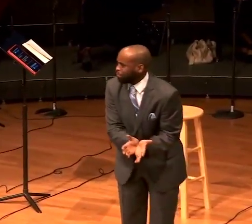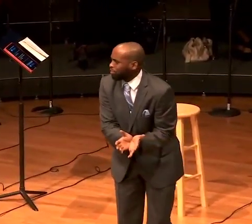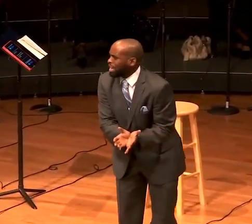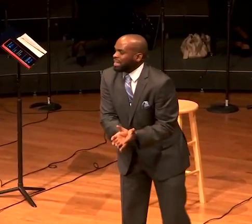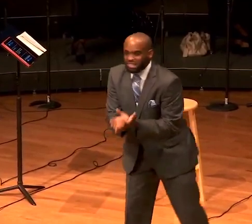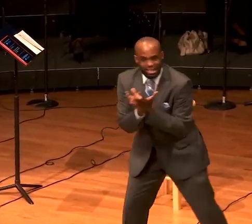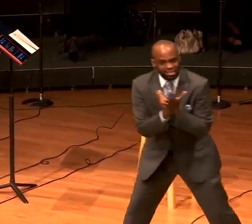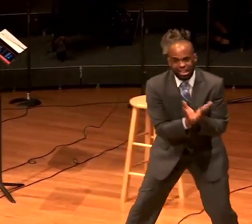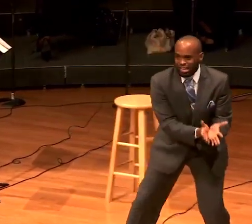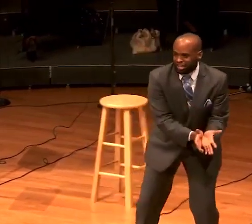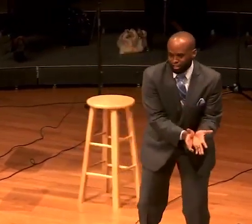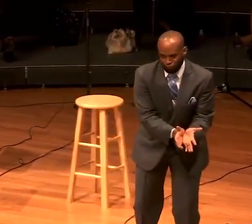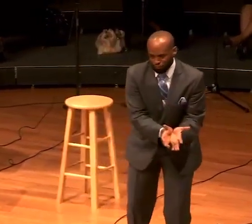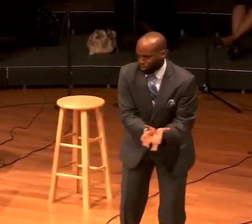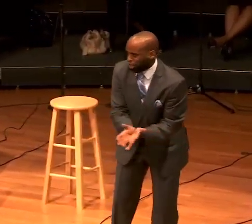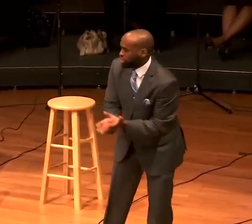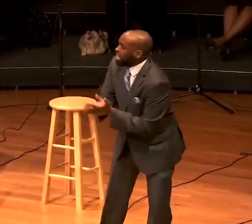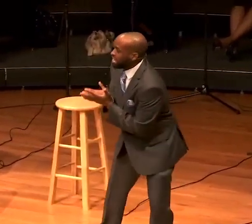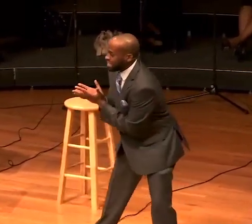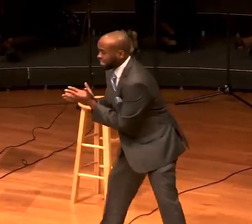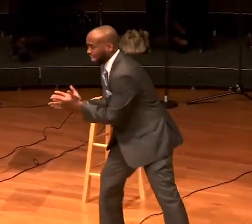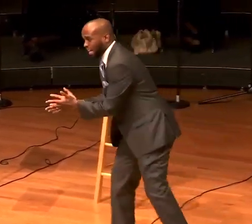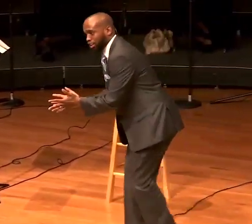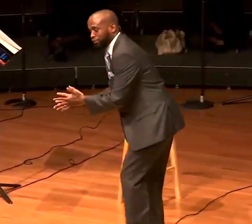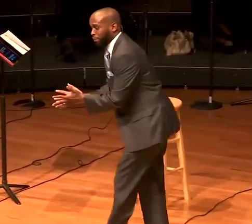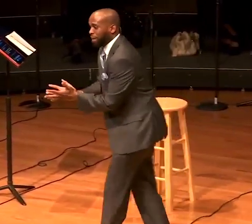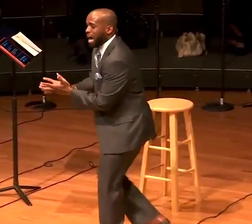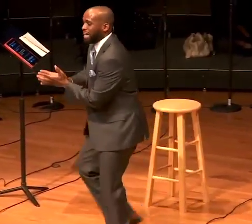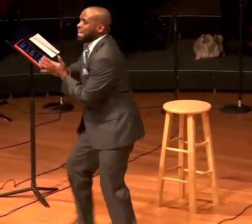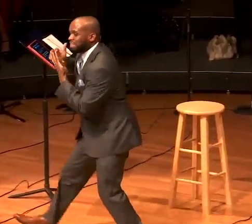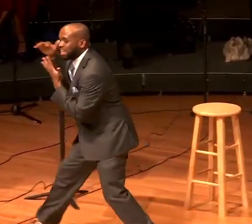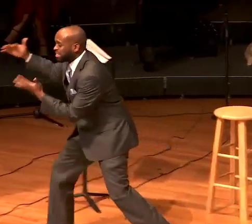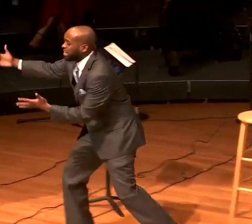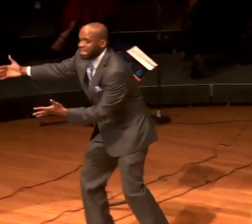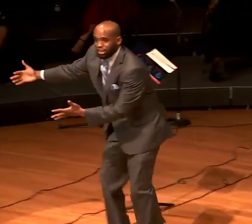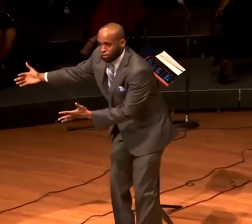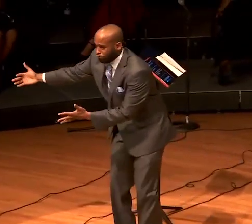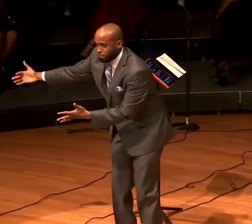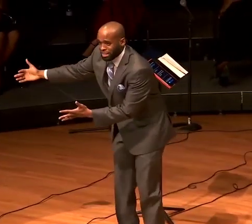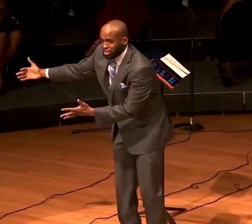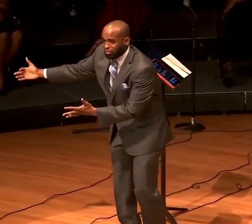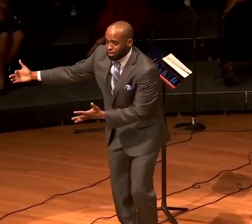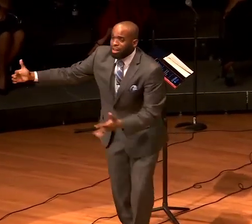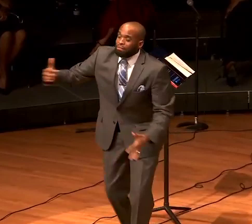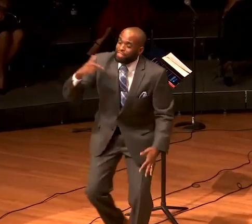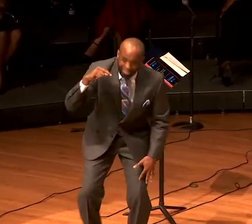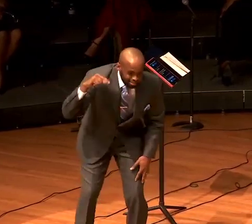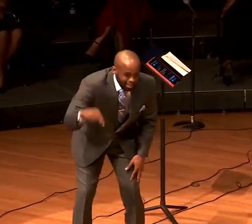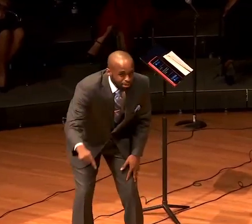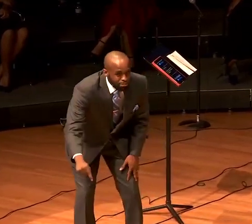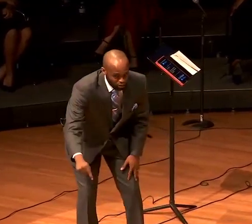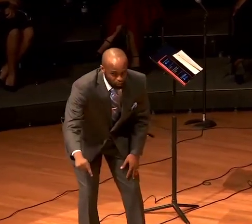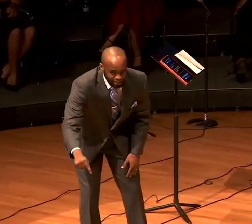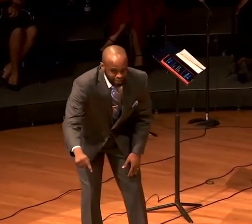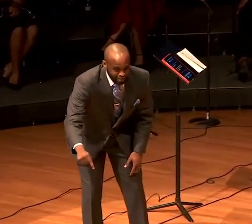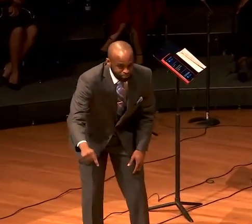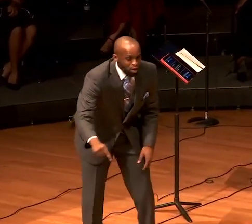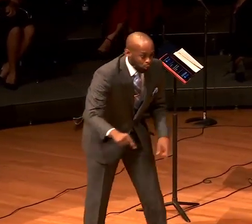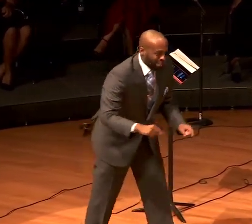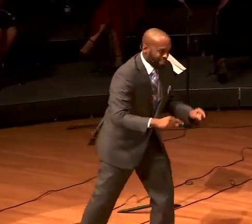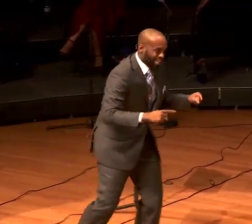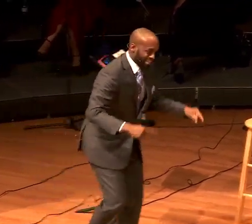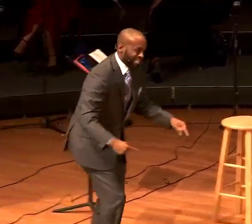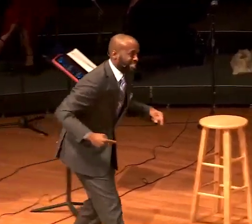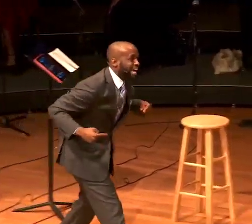connectedness. Disconnected from the church, disconnected from God, disconnected from each other. This theme this